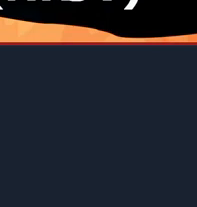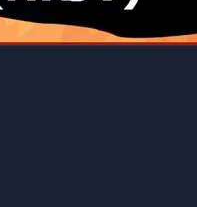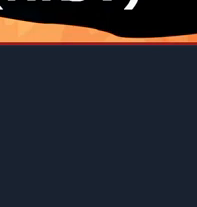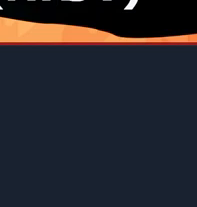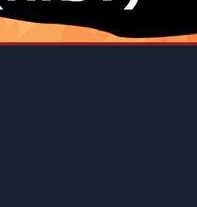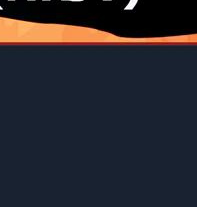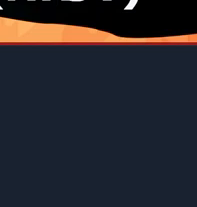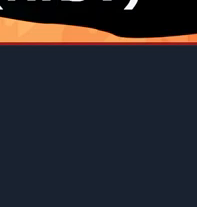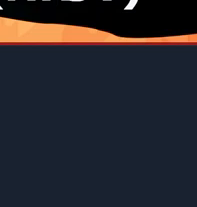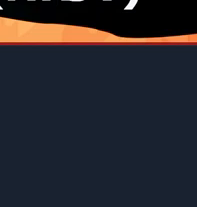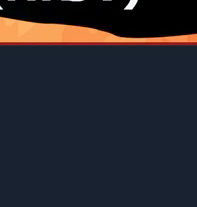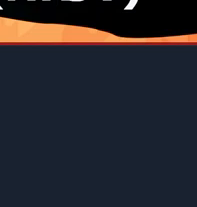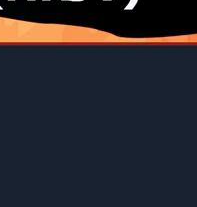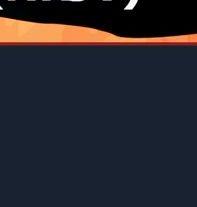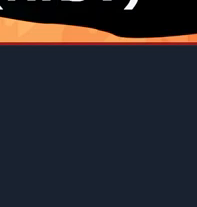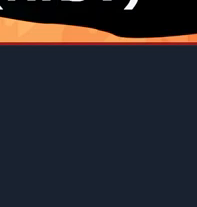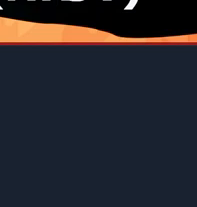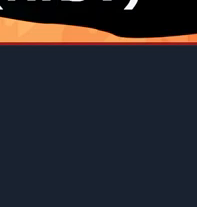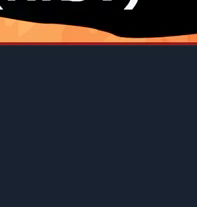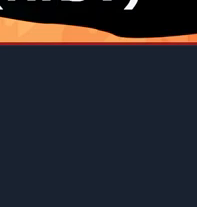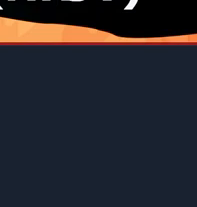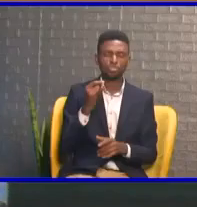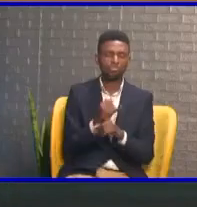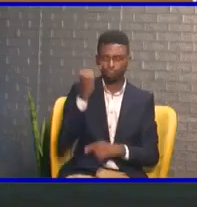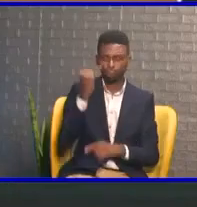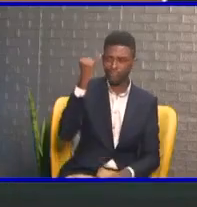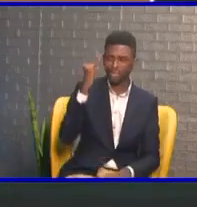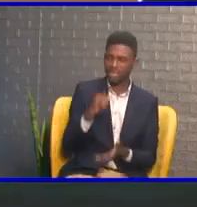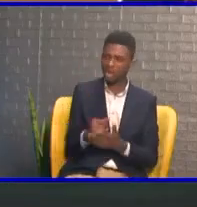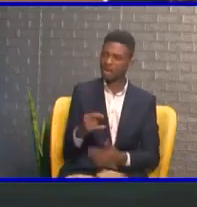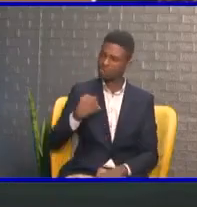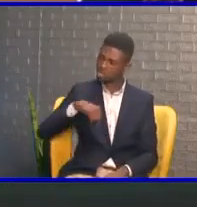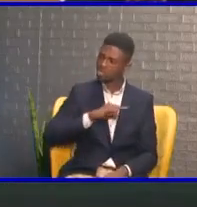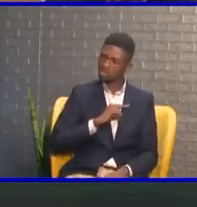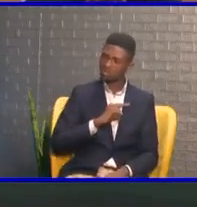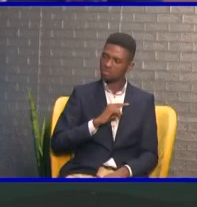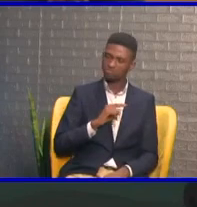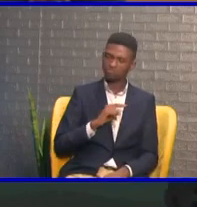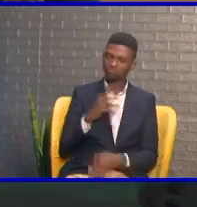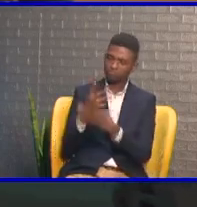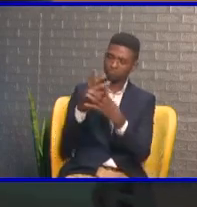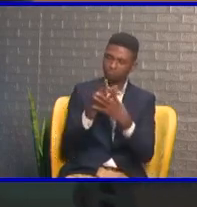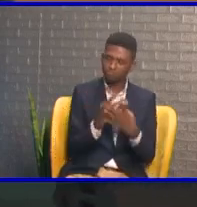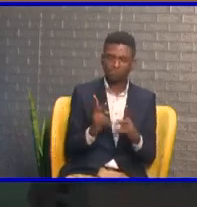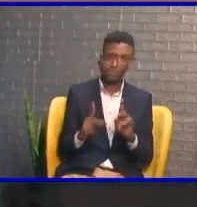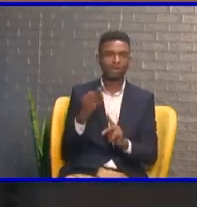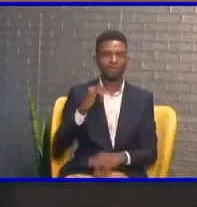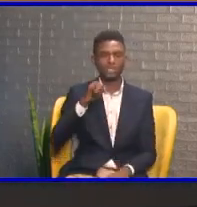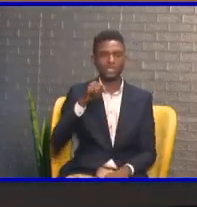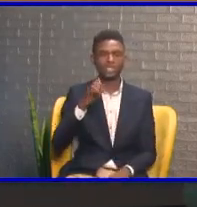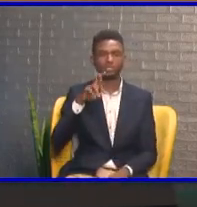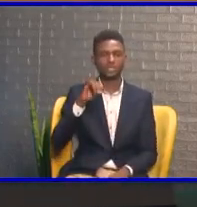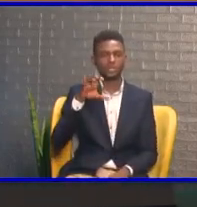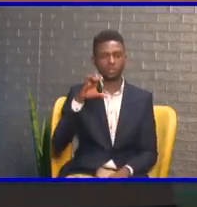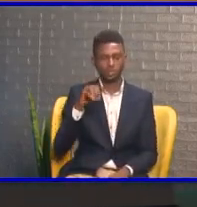Valor under arrest. You have to imagine it. You see, God wanted him to go into Jericho, but wanted Joshua, first of